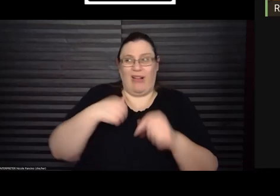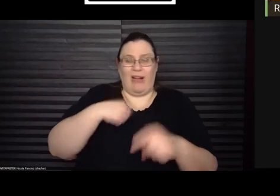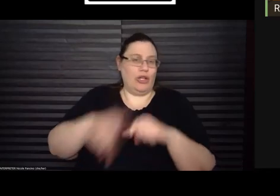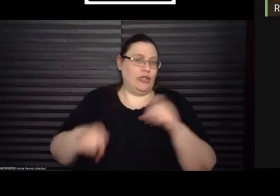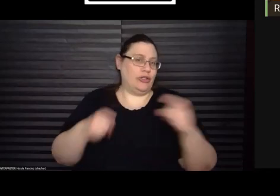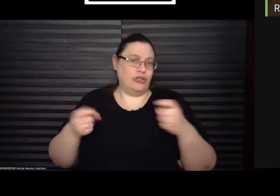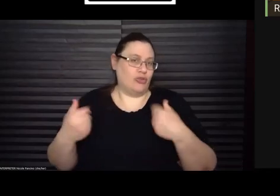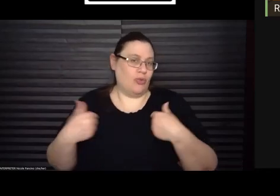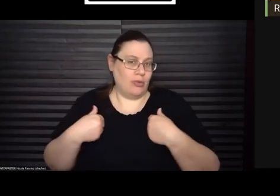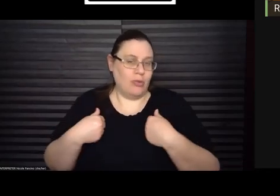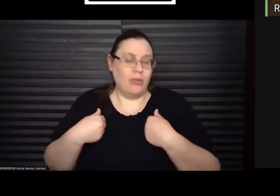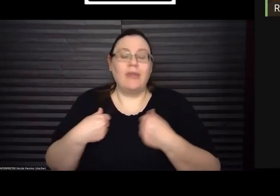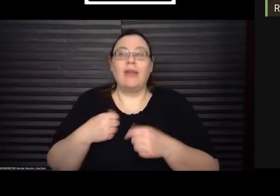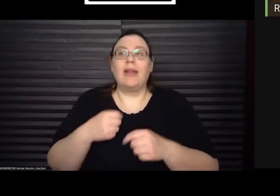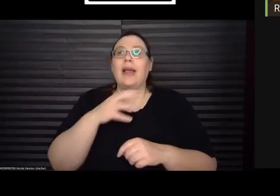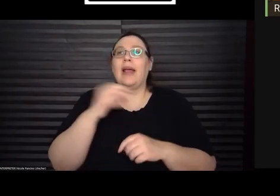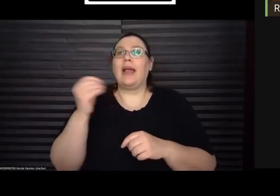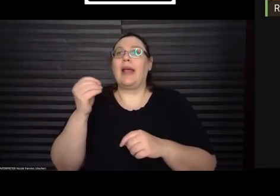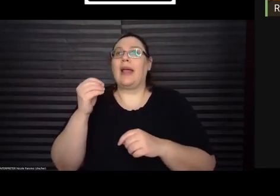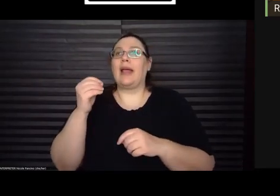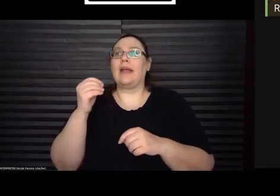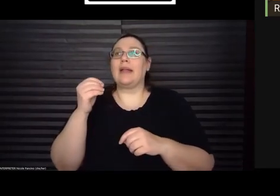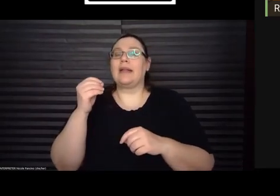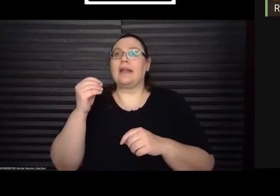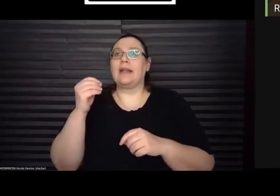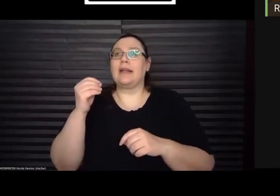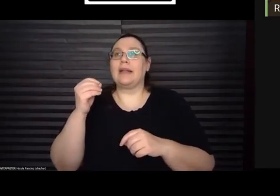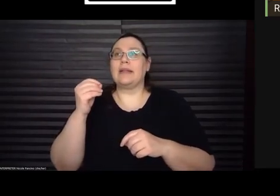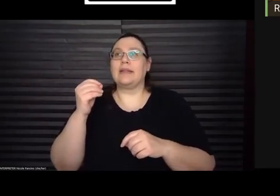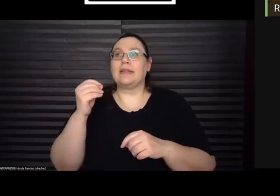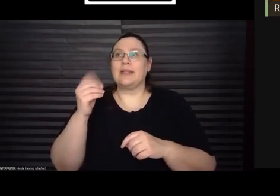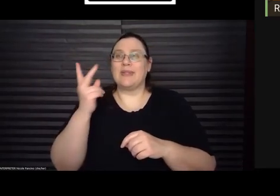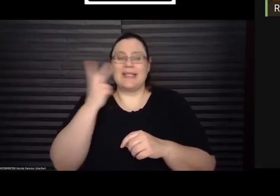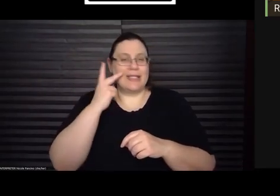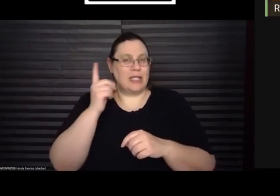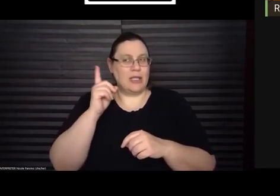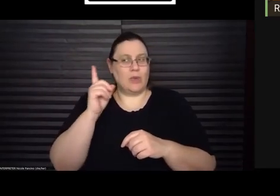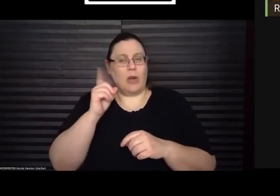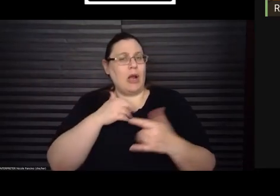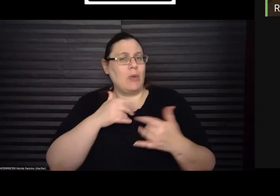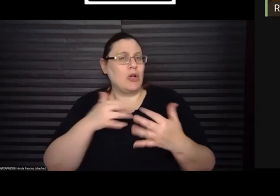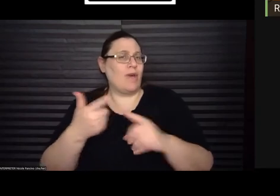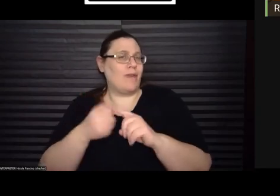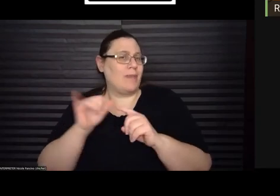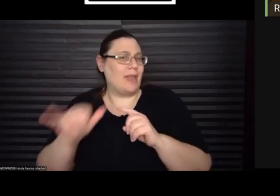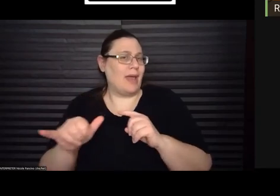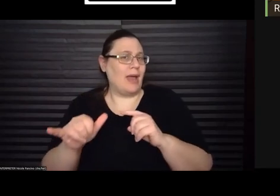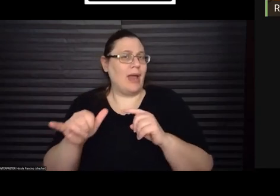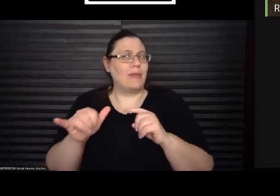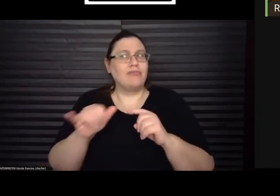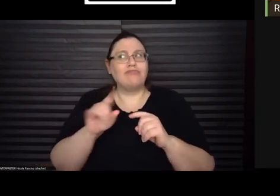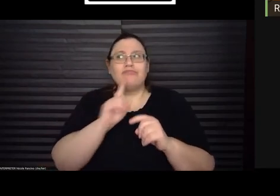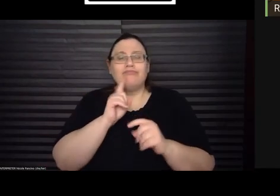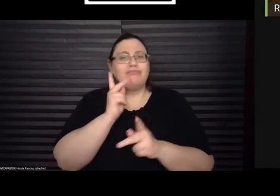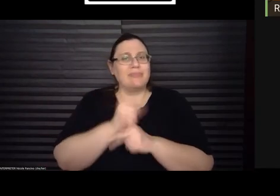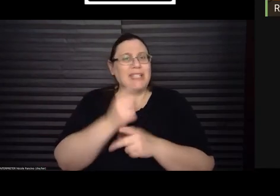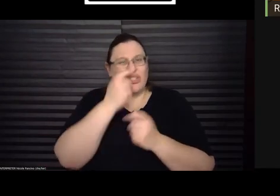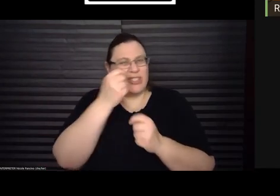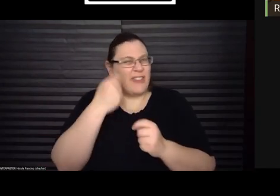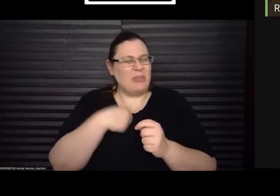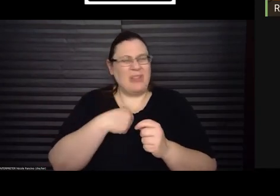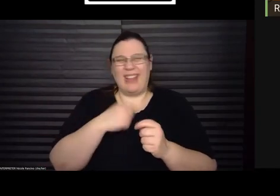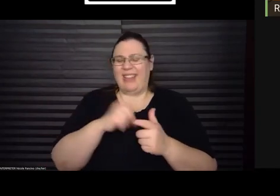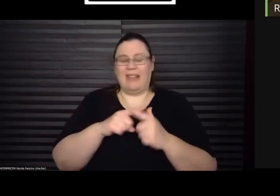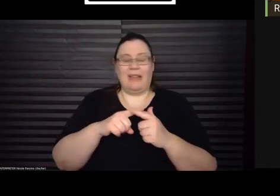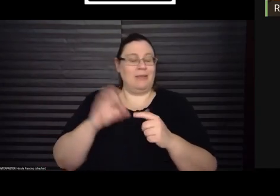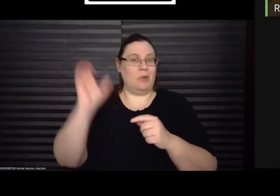couldn't control. Mm-hmm. And, you know, just to sort of see where that would take me. And it kept it really interesting. And then